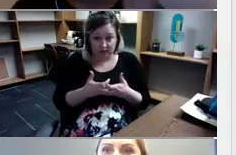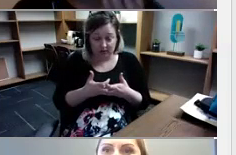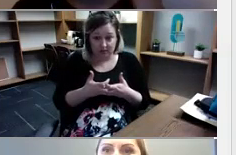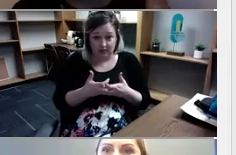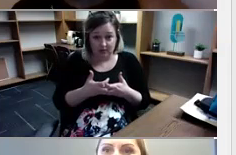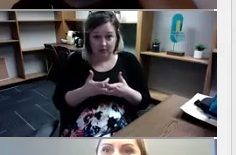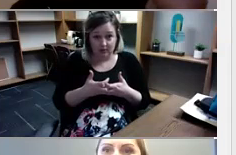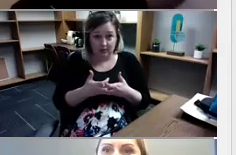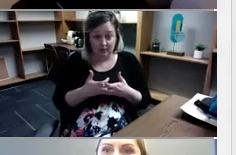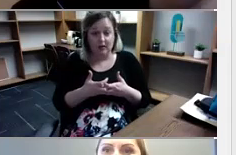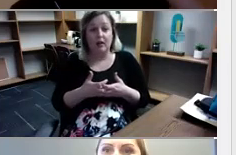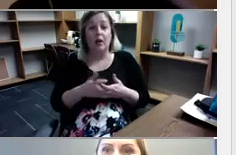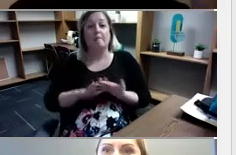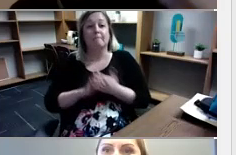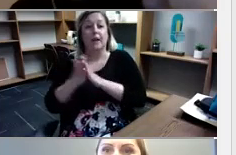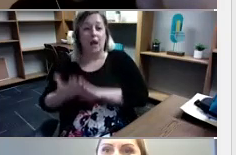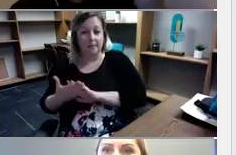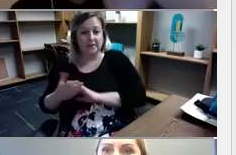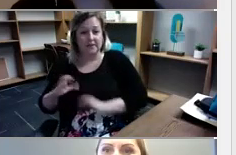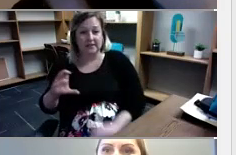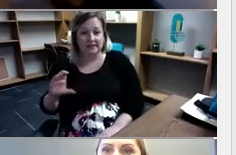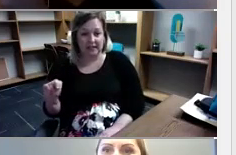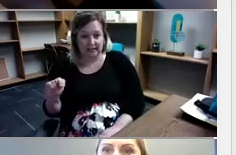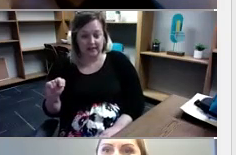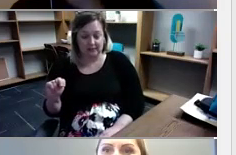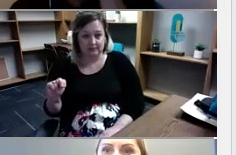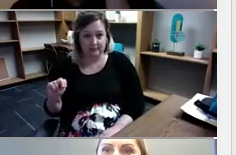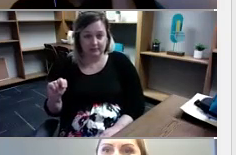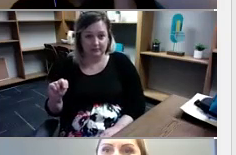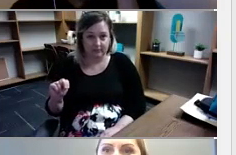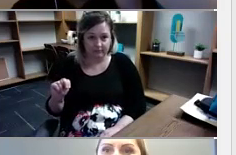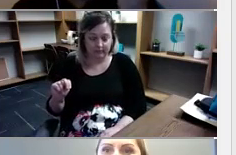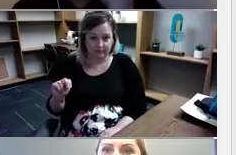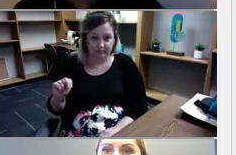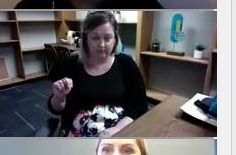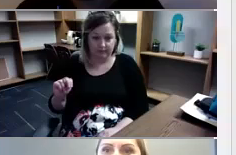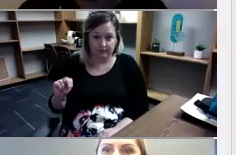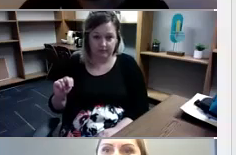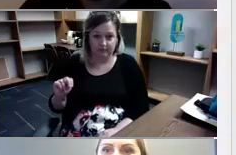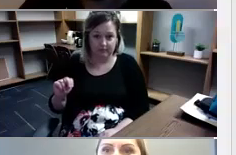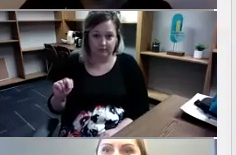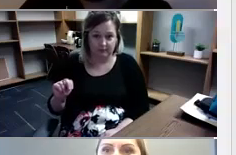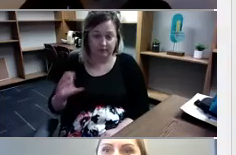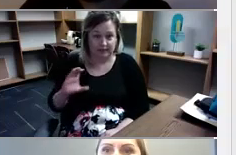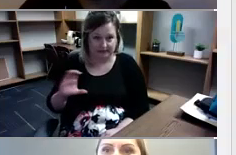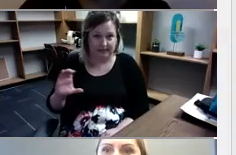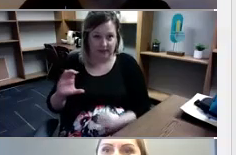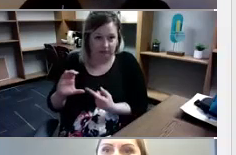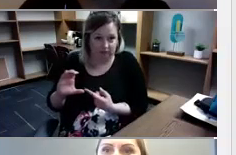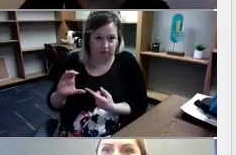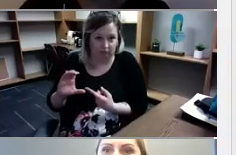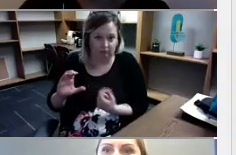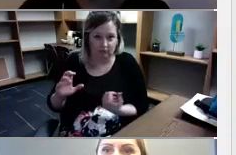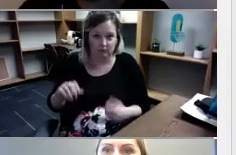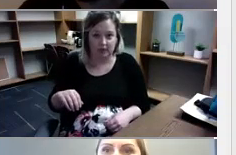less it is still some constant times n by 3 and some constant times 2n by 3, summation becomes Cn. Now that n